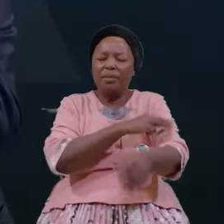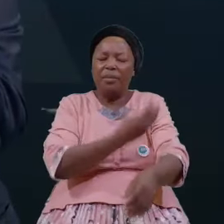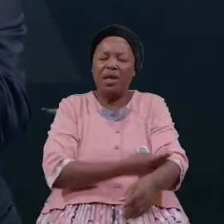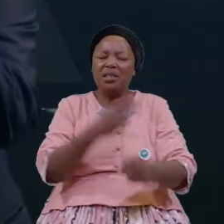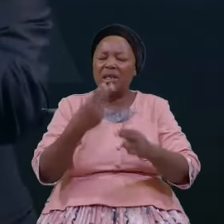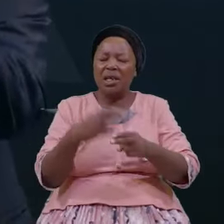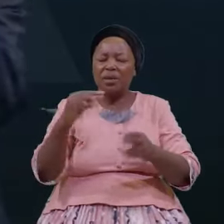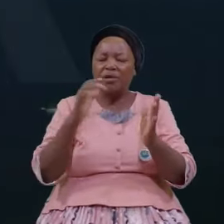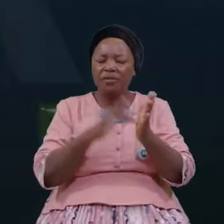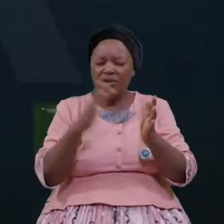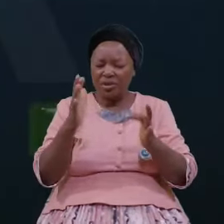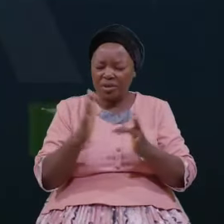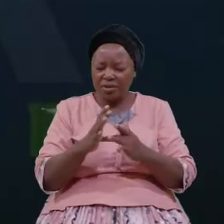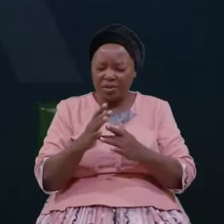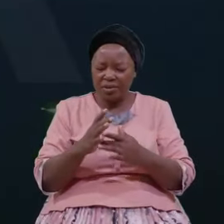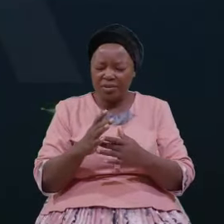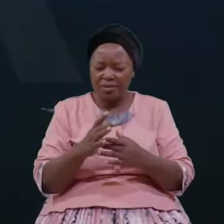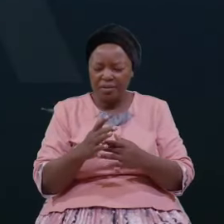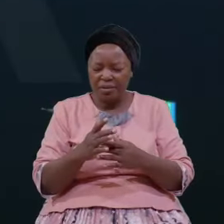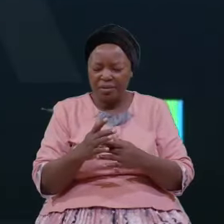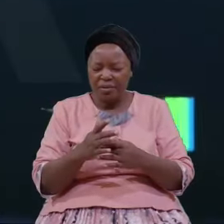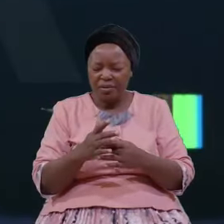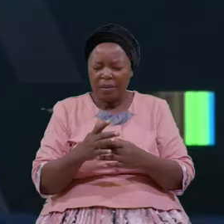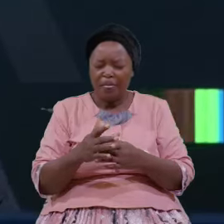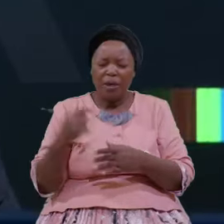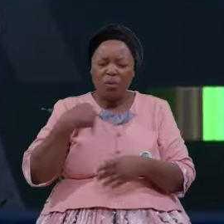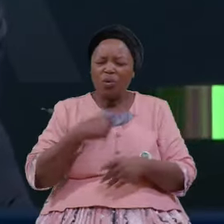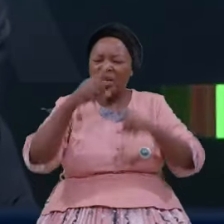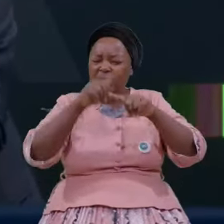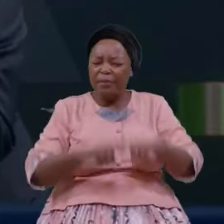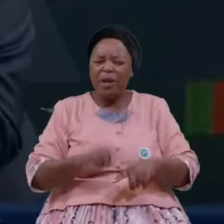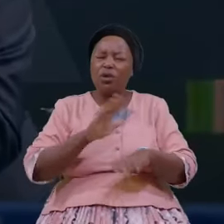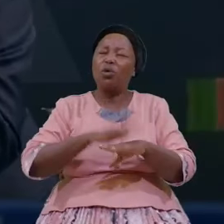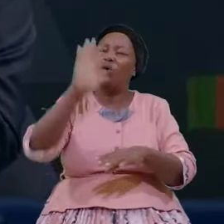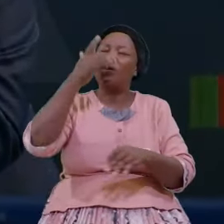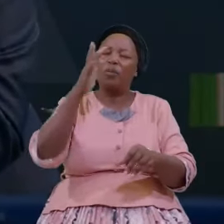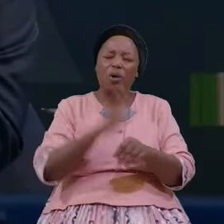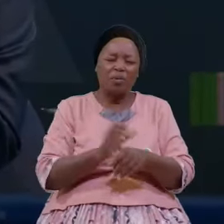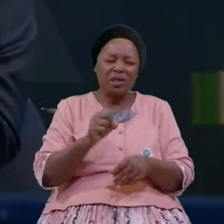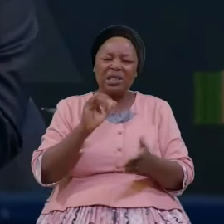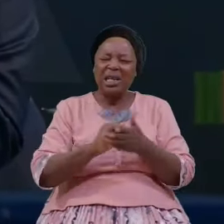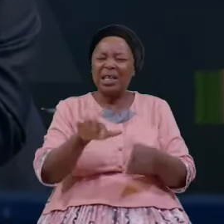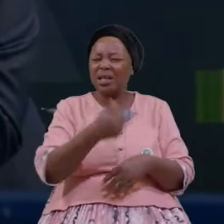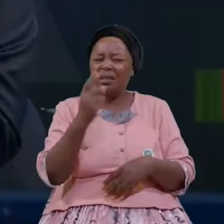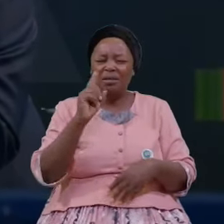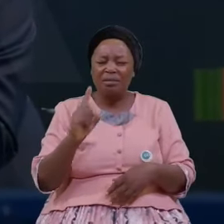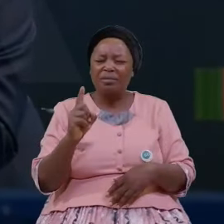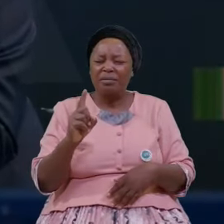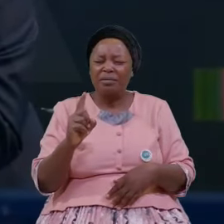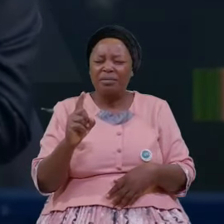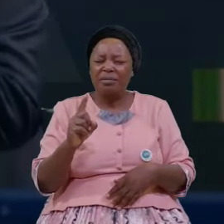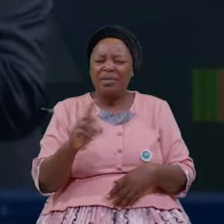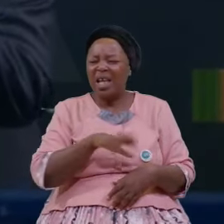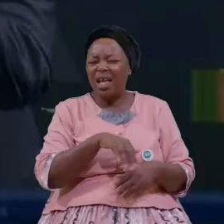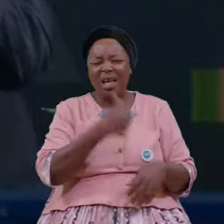Jesus, we rely on your promise that whosoever comes to